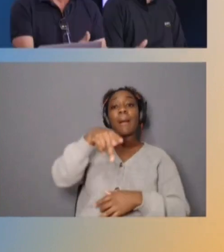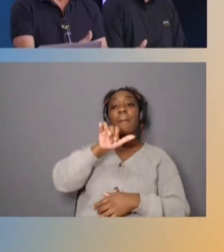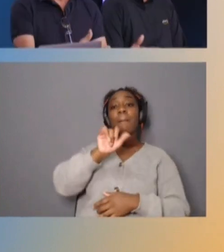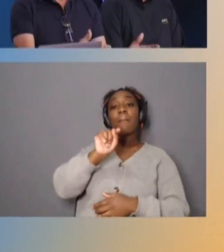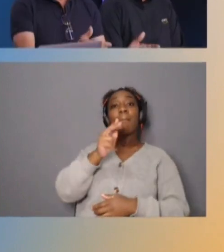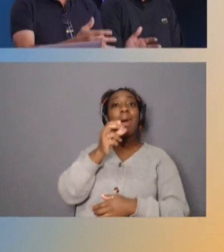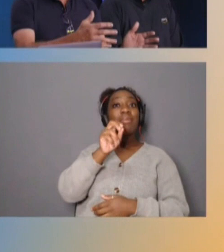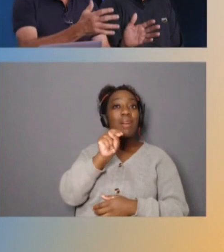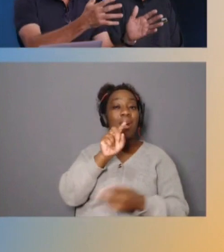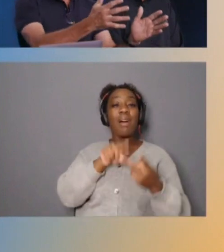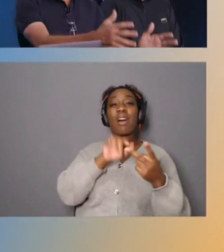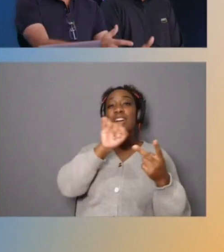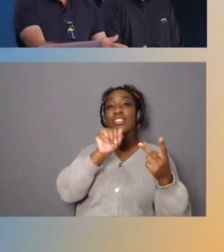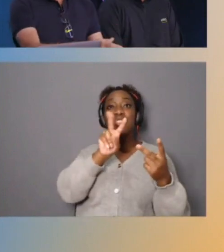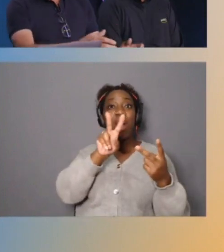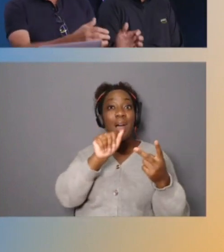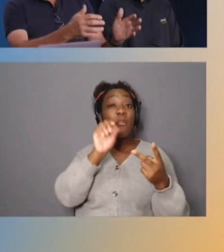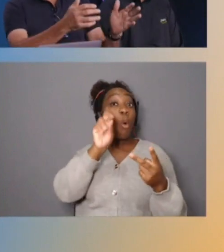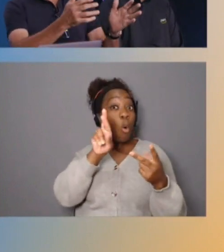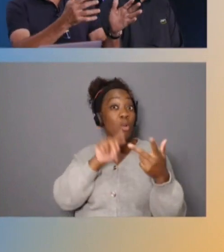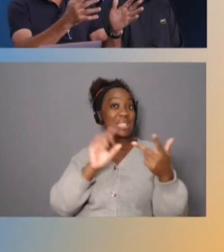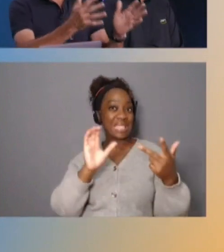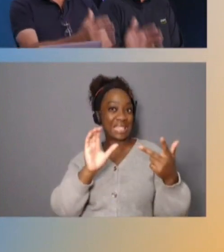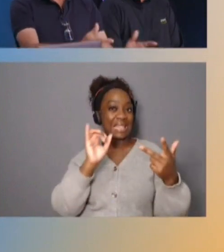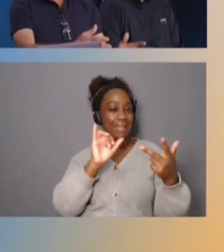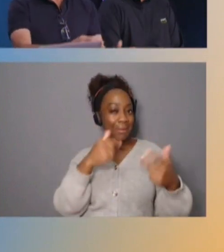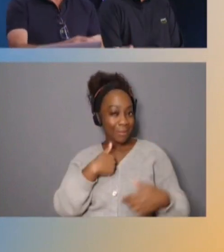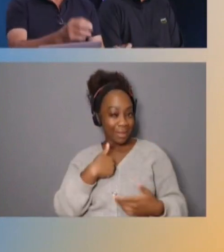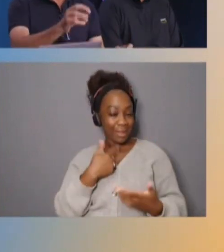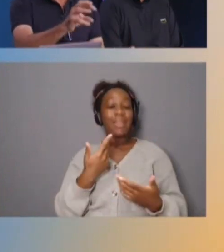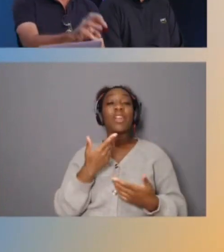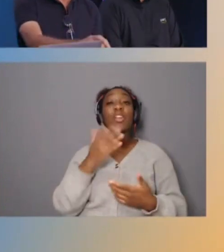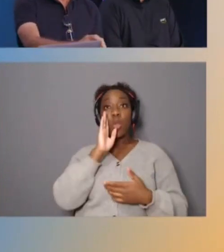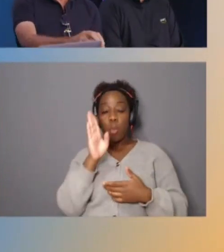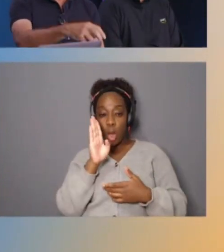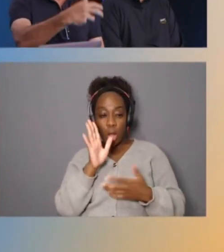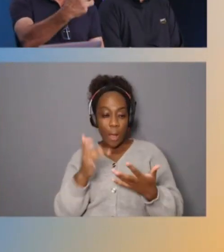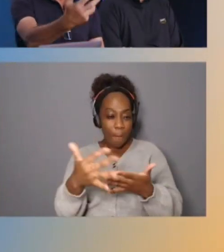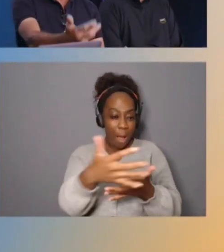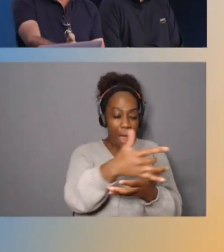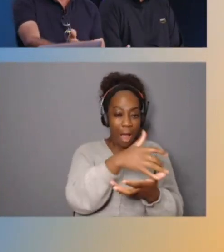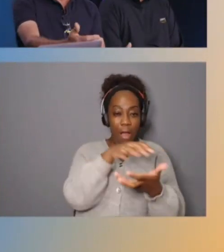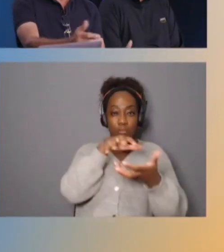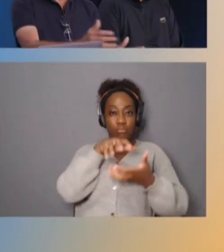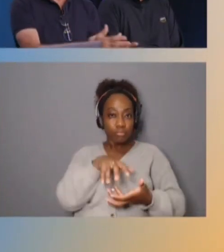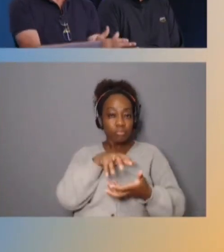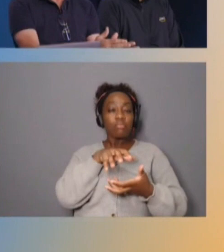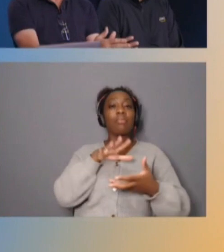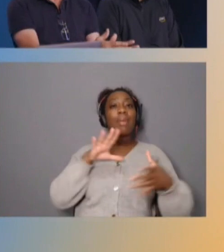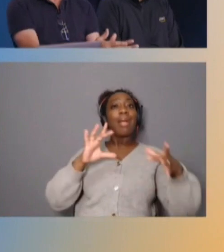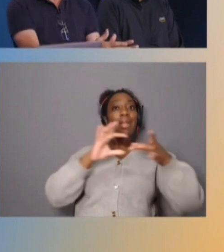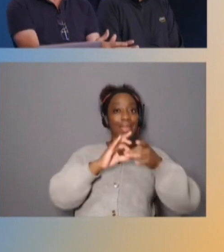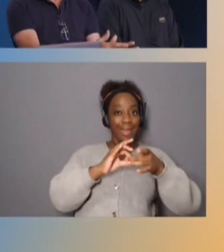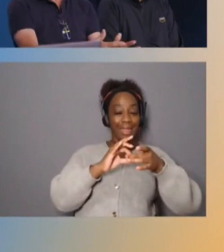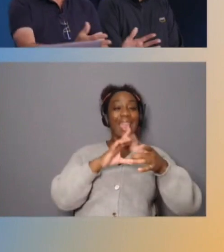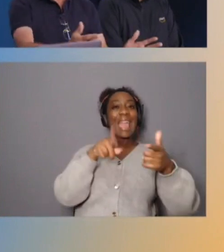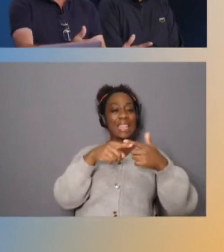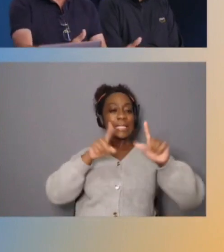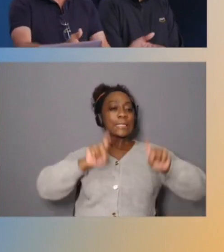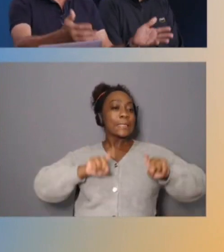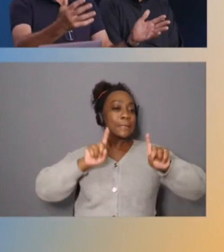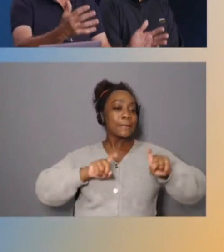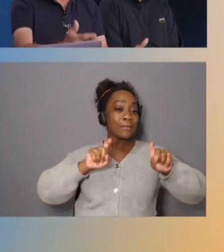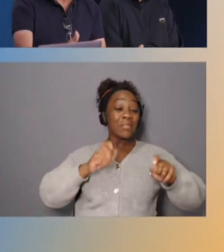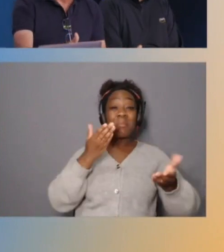me. You compile it, you link it, you have an executable that you can then test, and that may actually take you minutes or